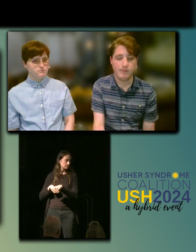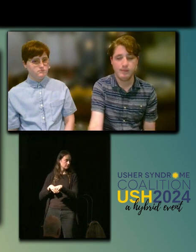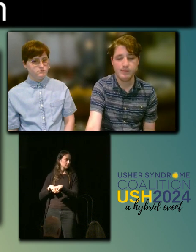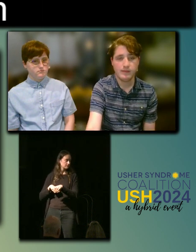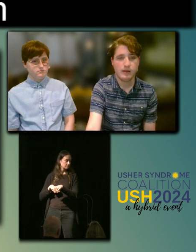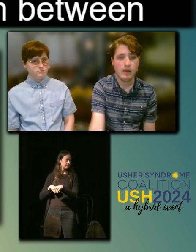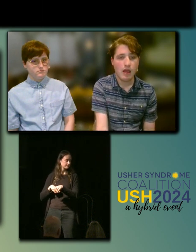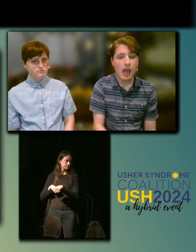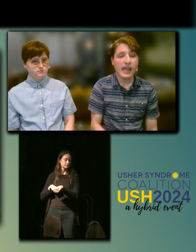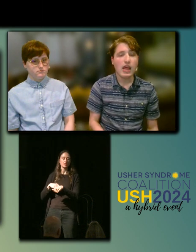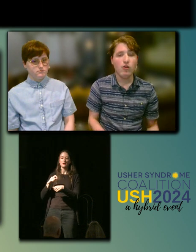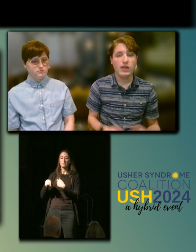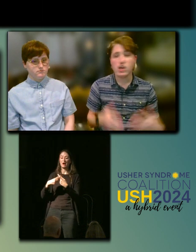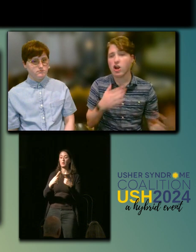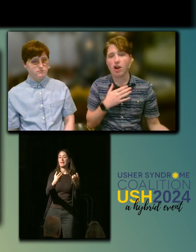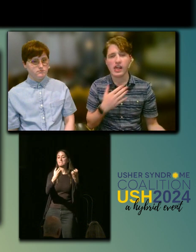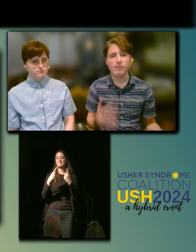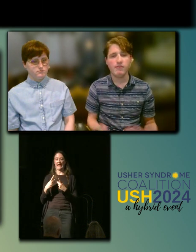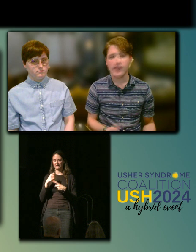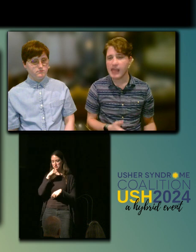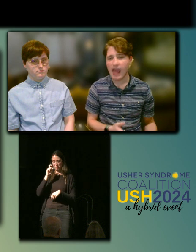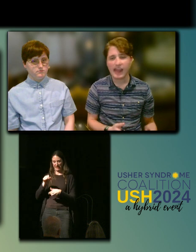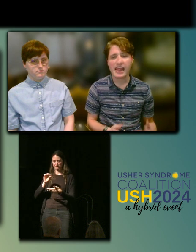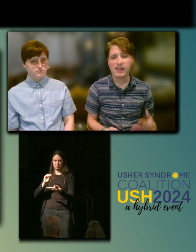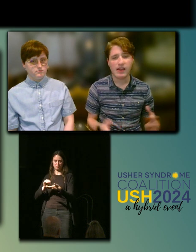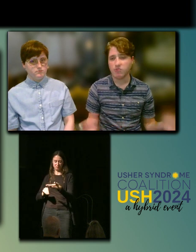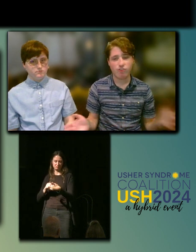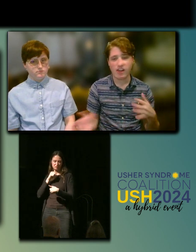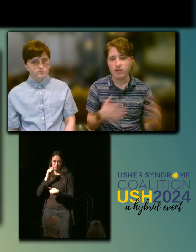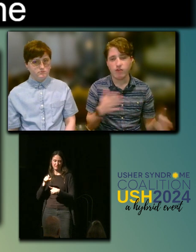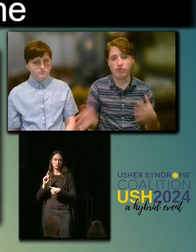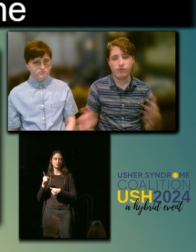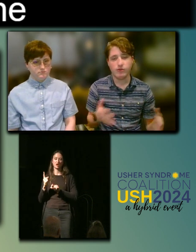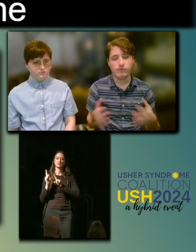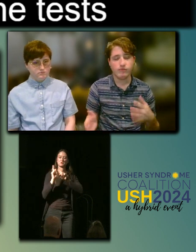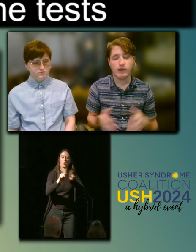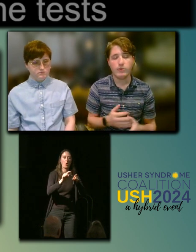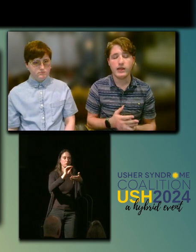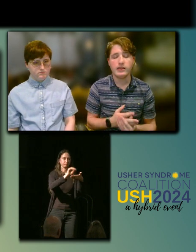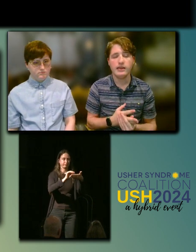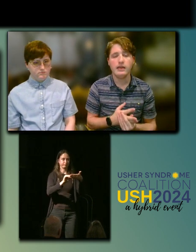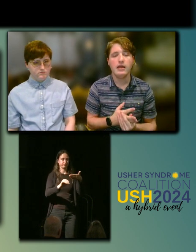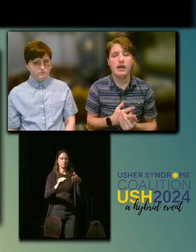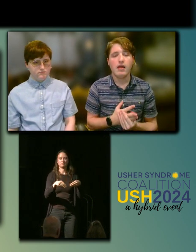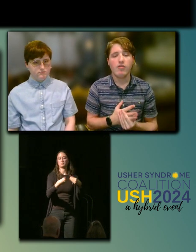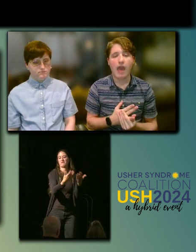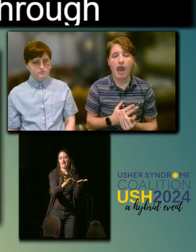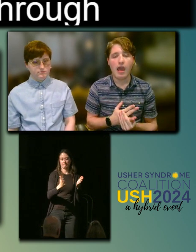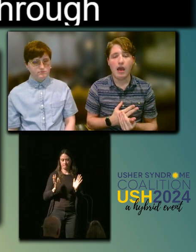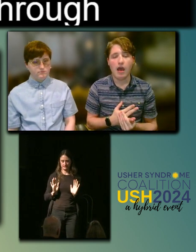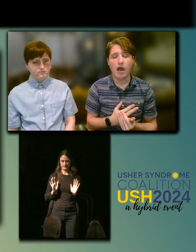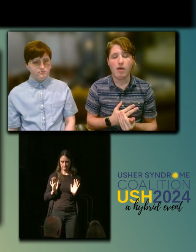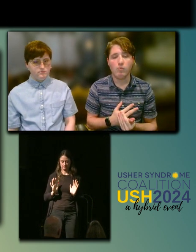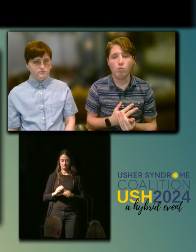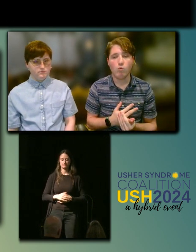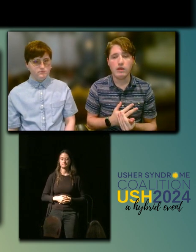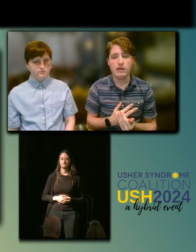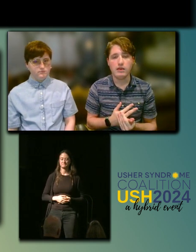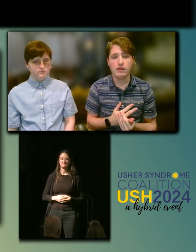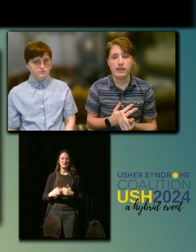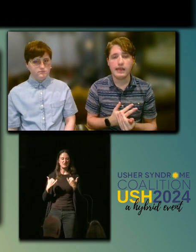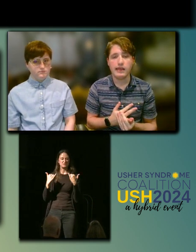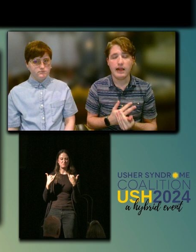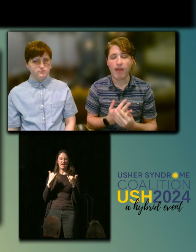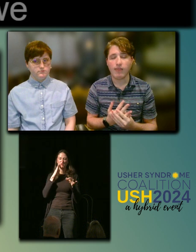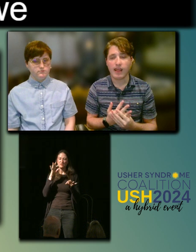visits. So here are some of the tests that we're just going to run through really quickly that